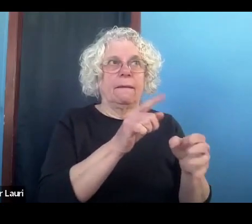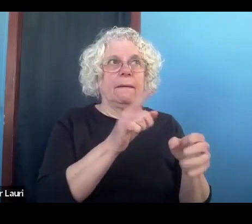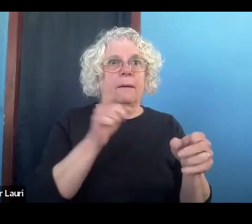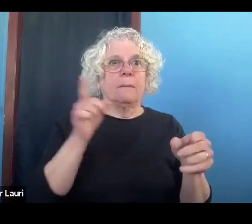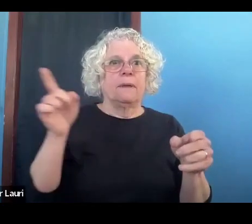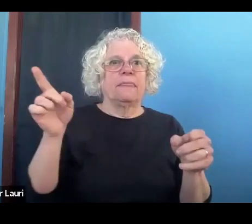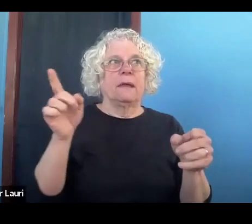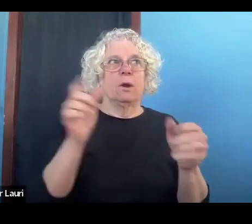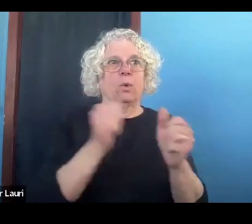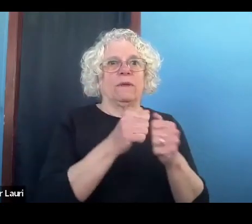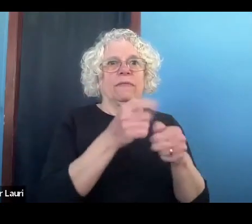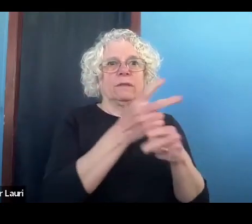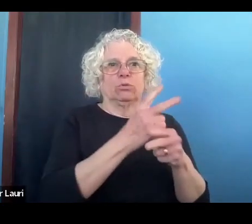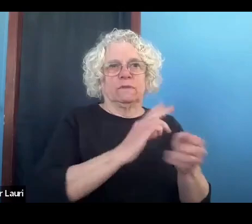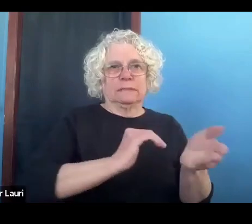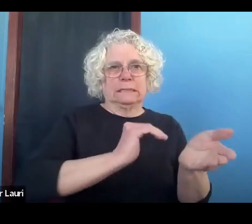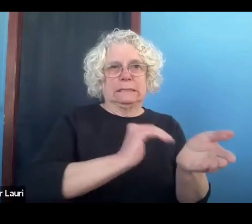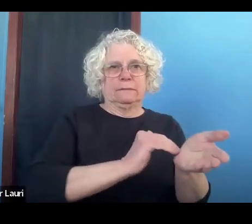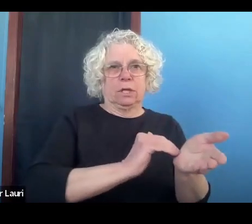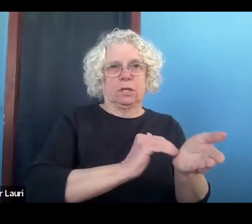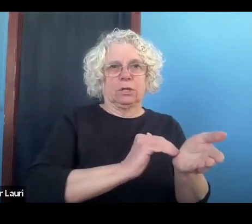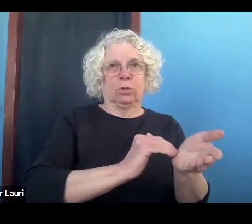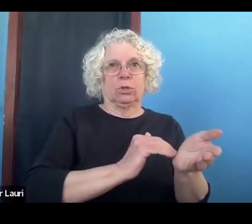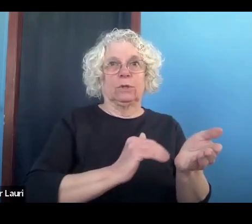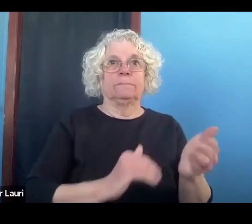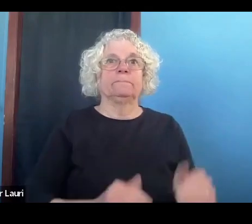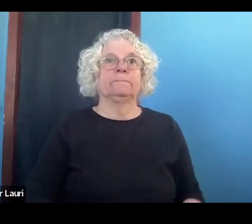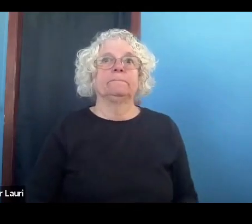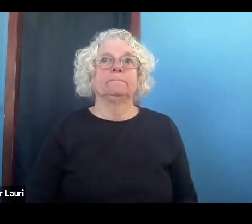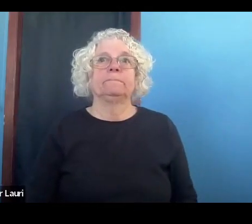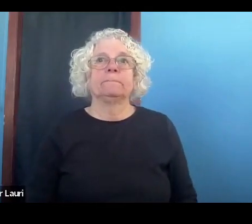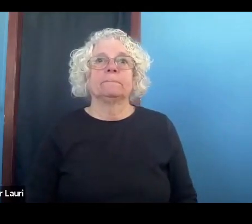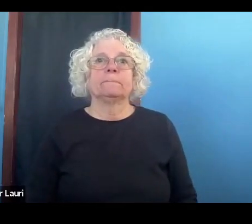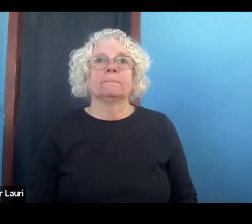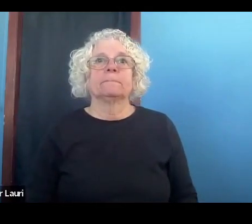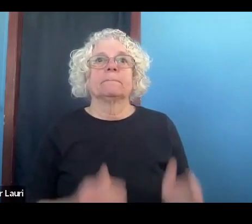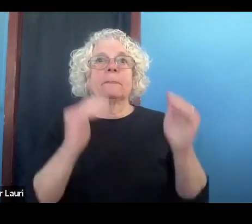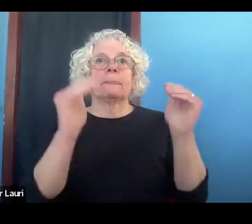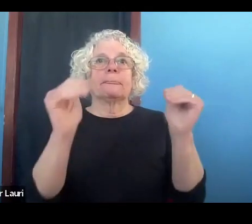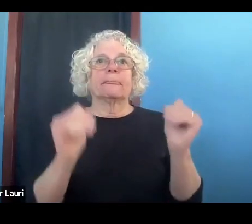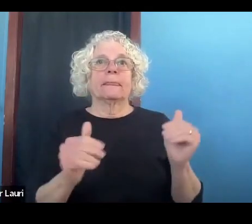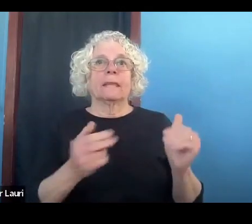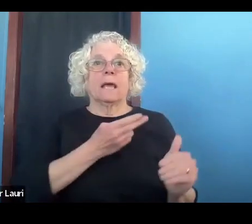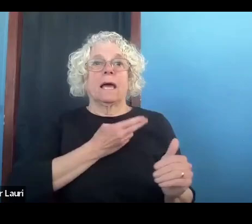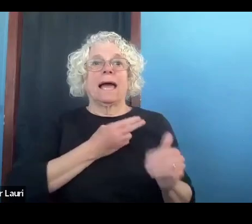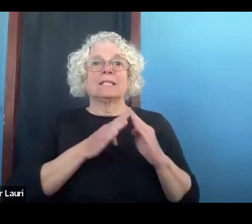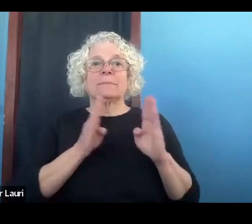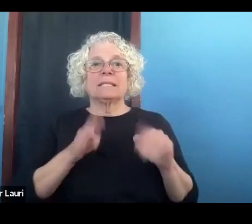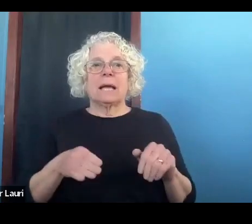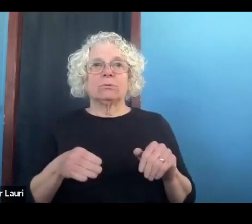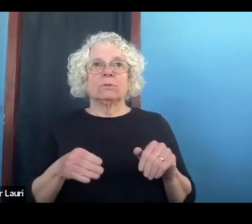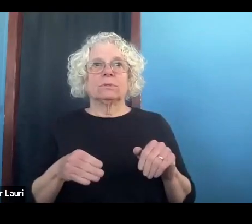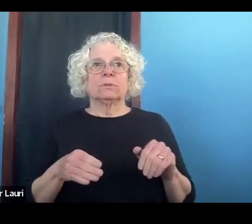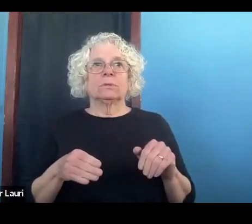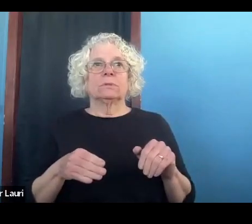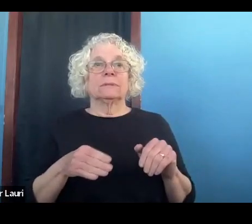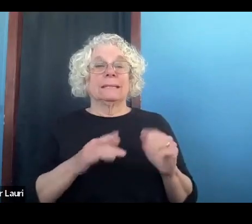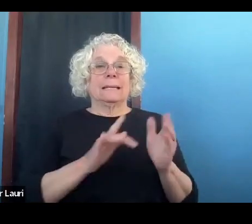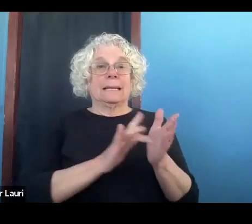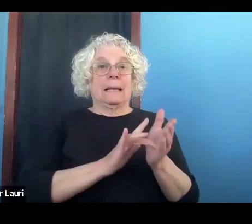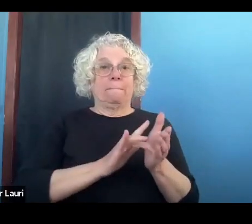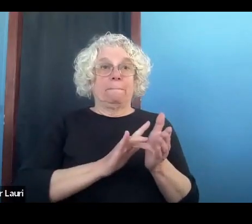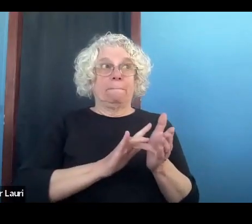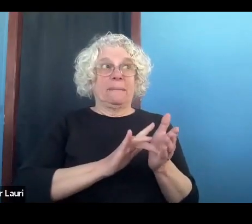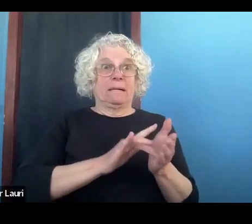the supervision of a physician and an RN. A hospice house is a medical care facility in